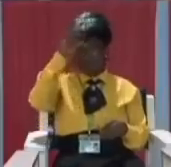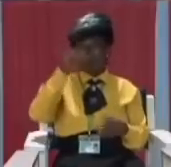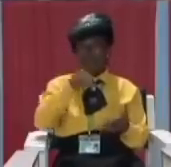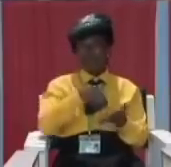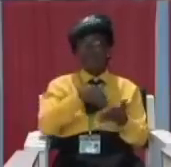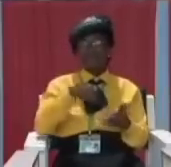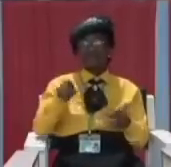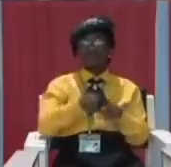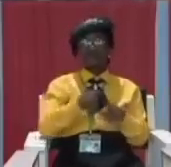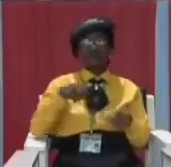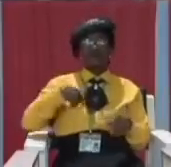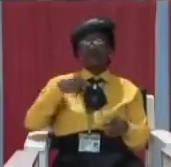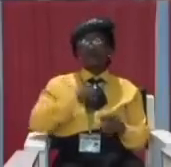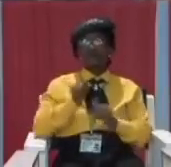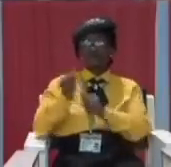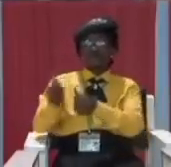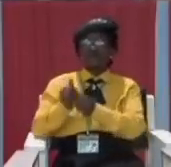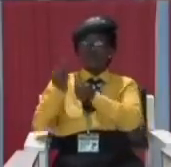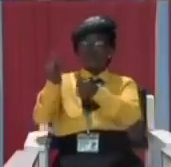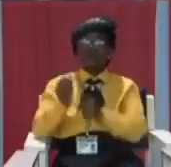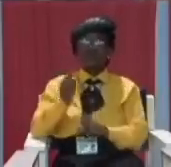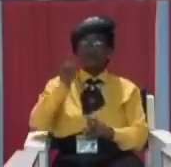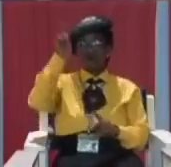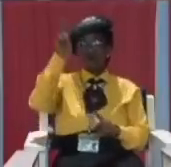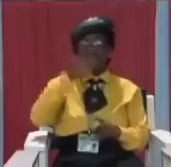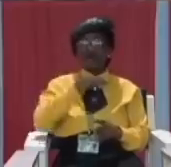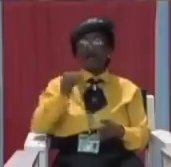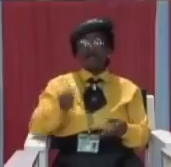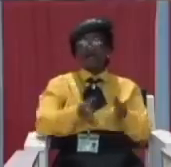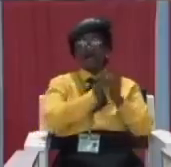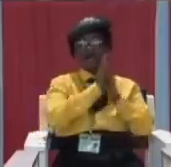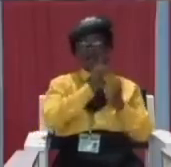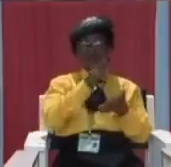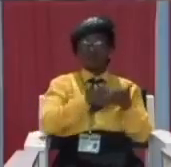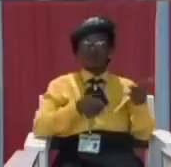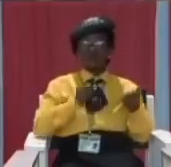And so we followed up and asked what's the problem.